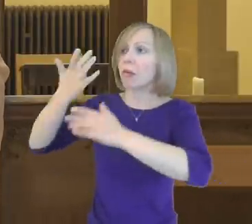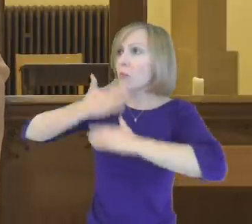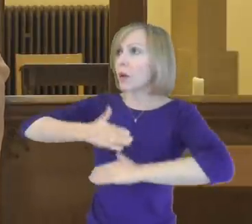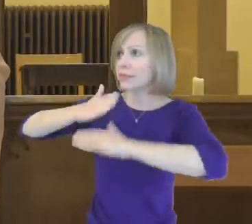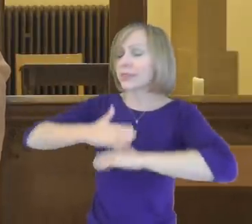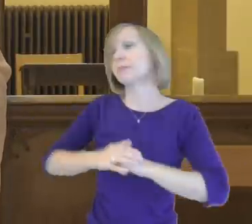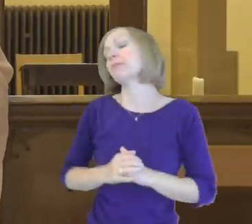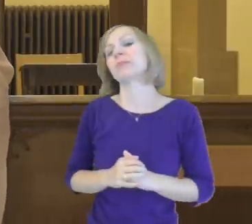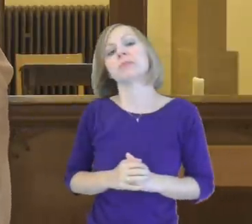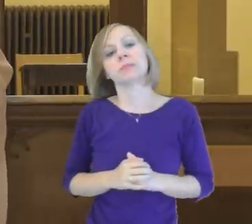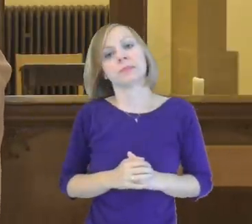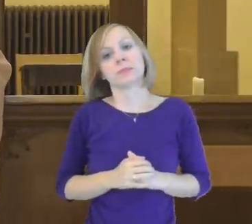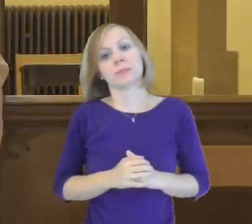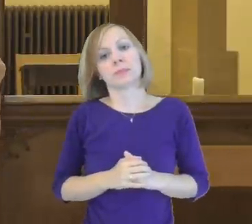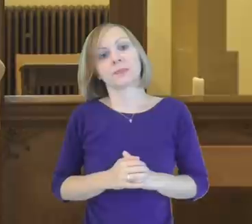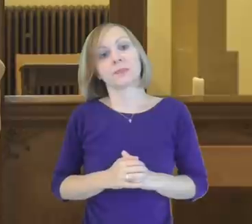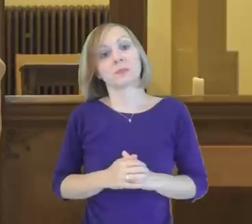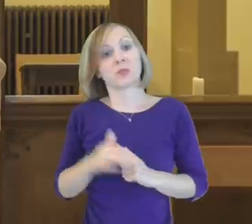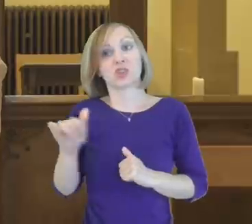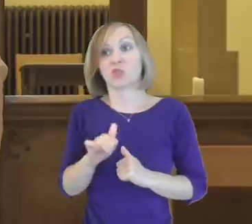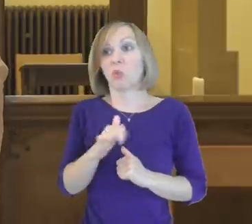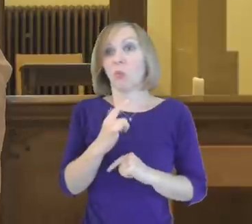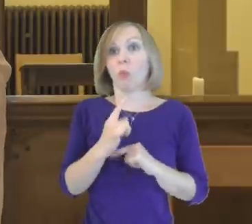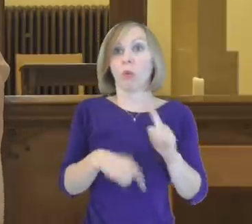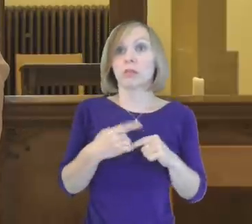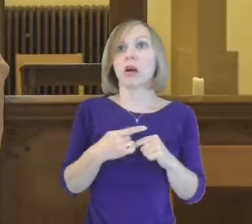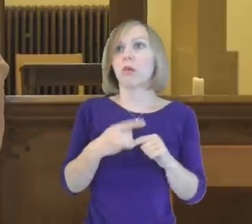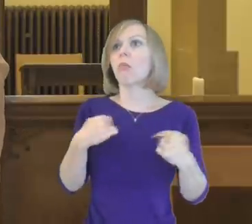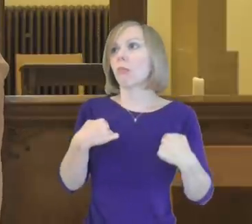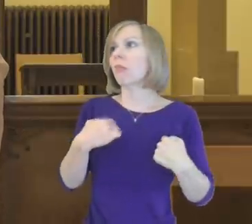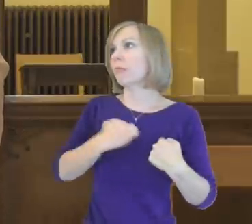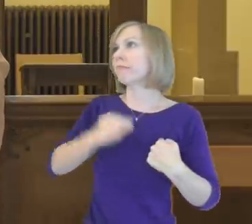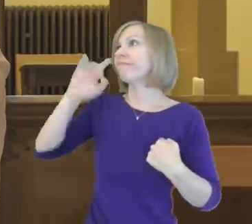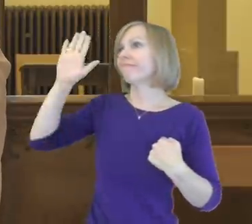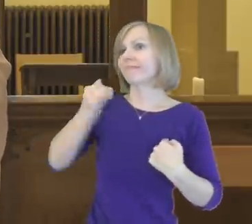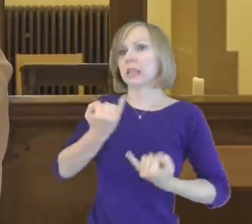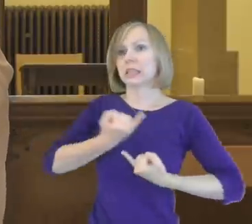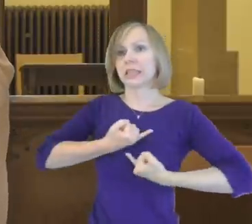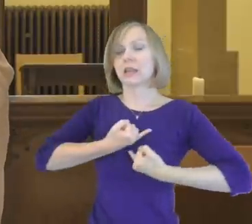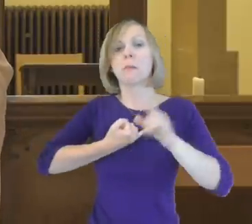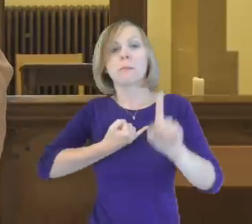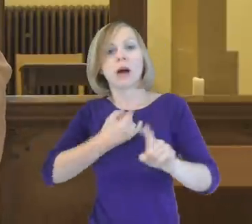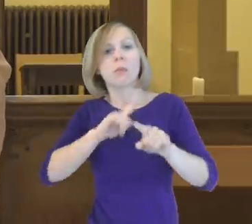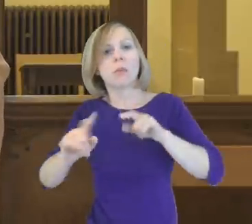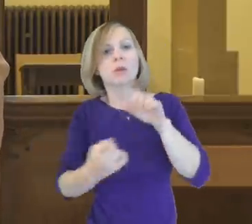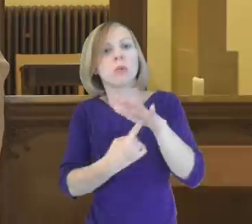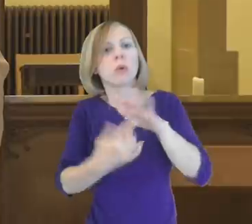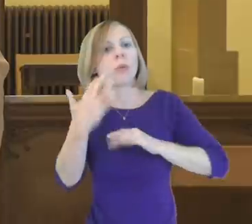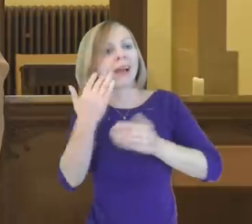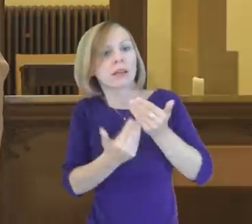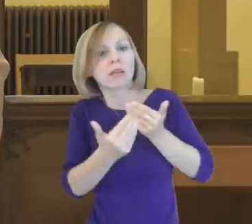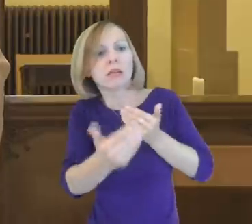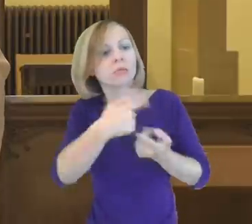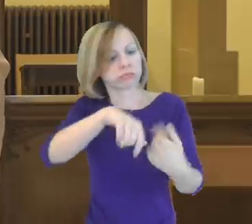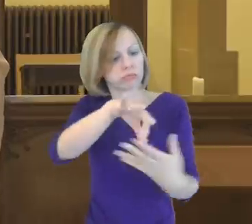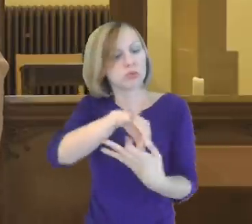mercy. And although we ought at all times humbly to acknowledge our sins before God, yet ought we most chiefly so to do, when